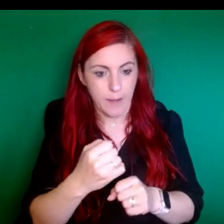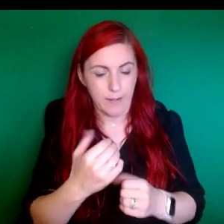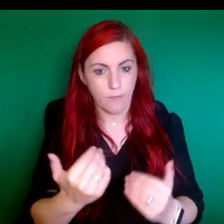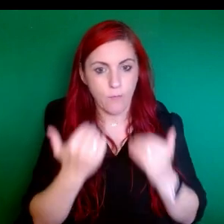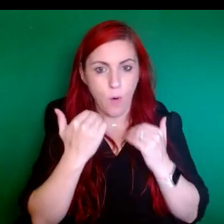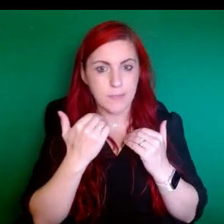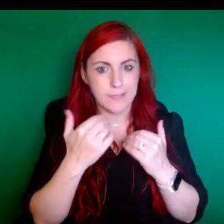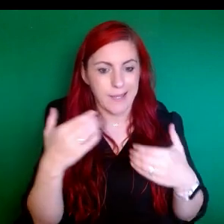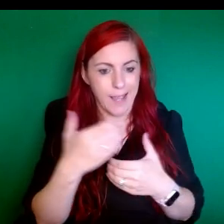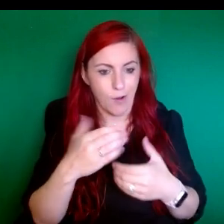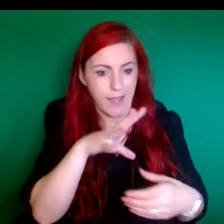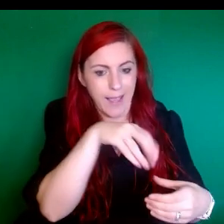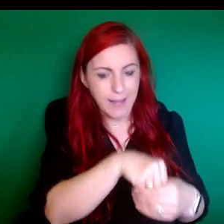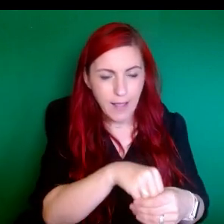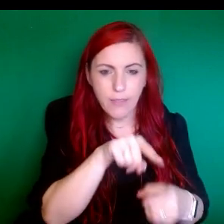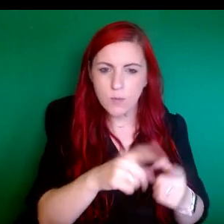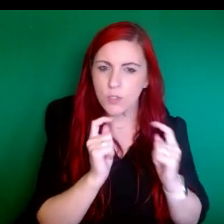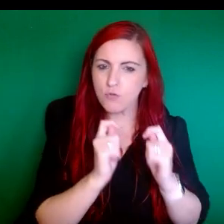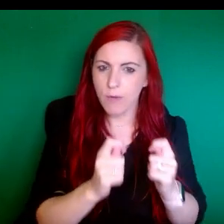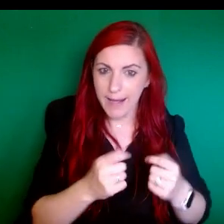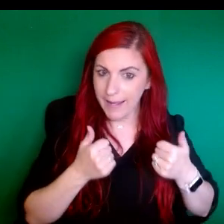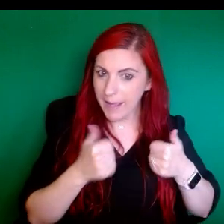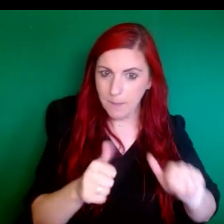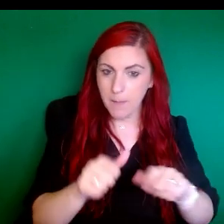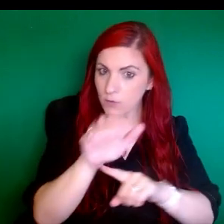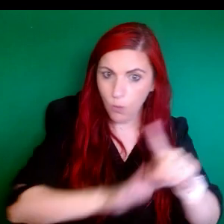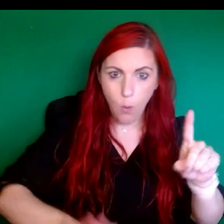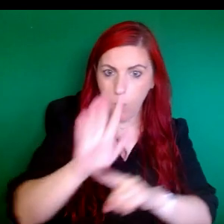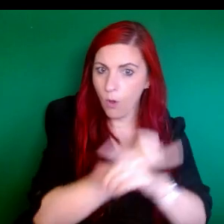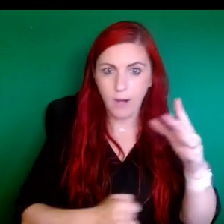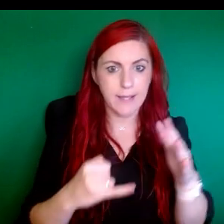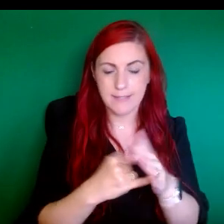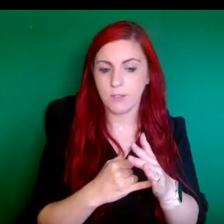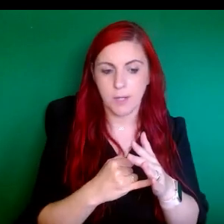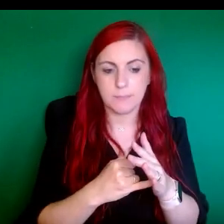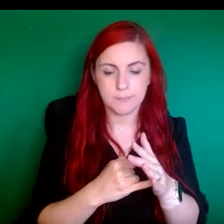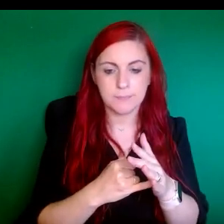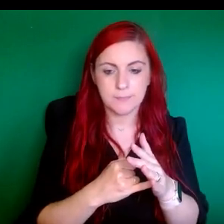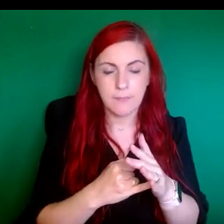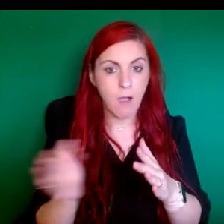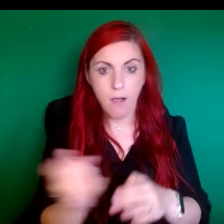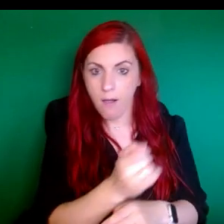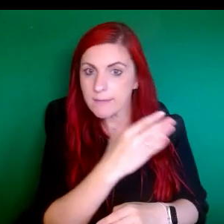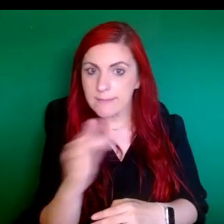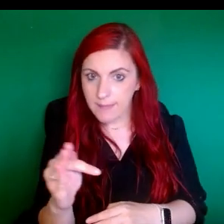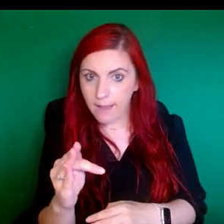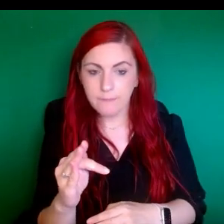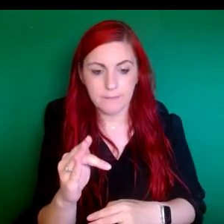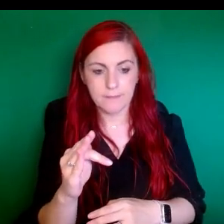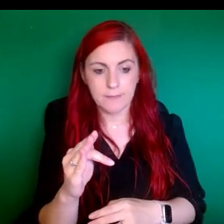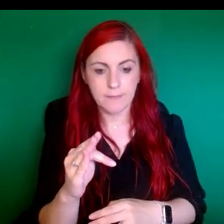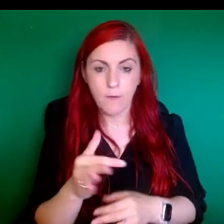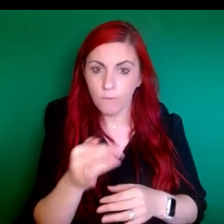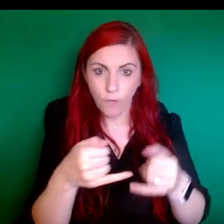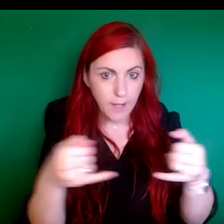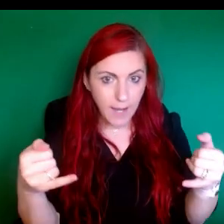implemented across the entire organisation. All staff from administration to frontline workers attended the workshops. It's an